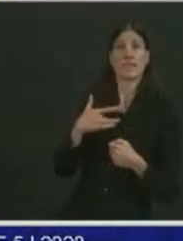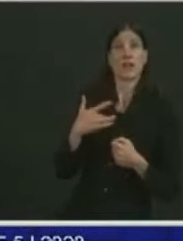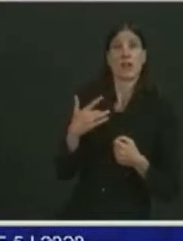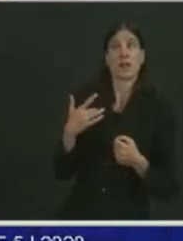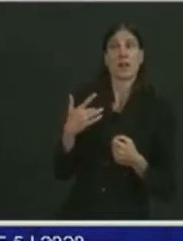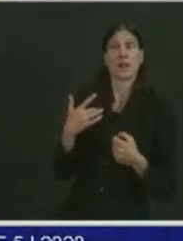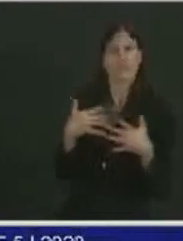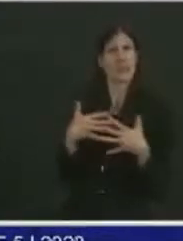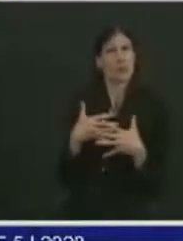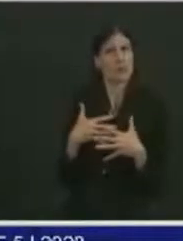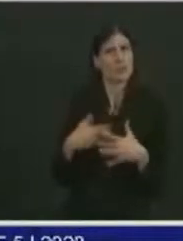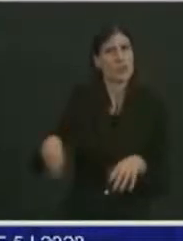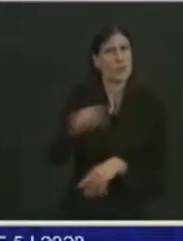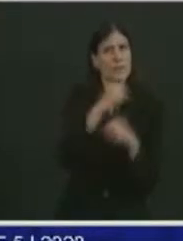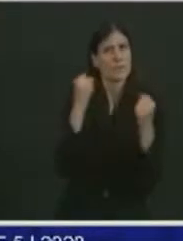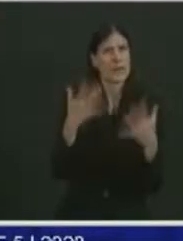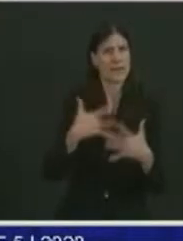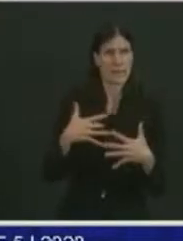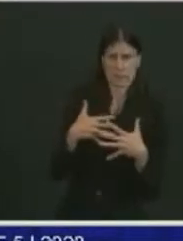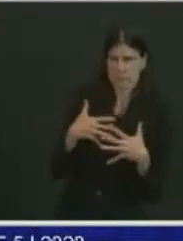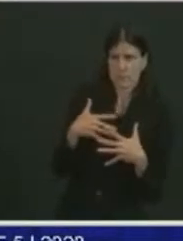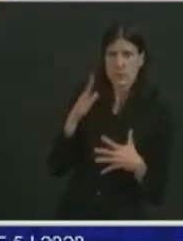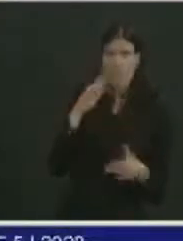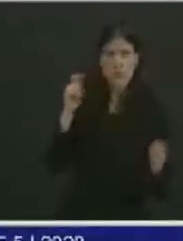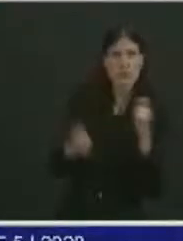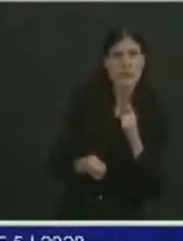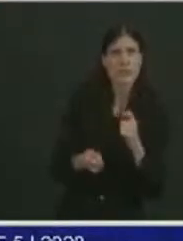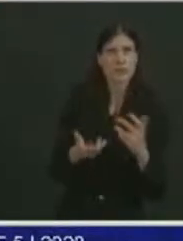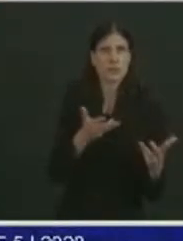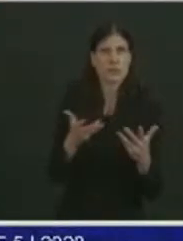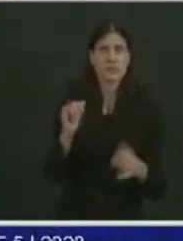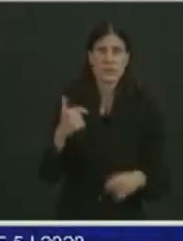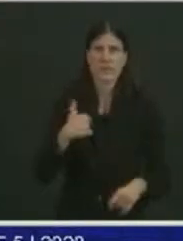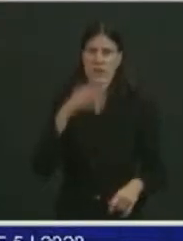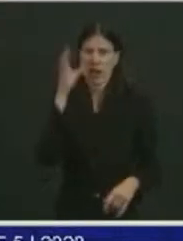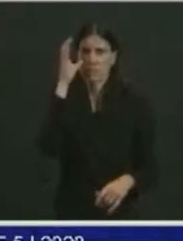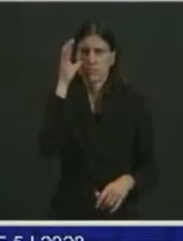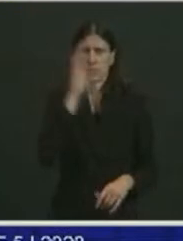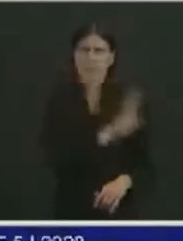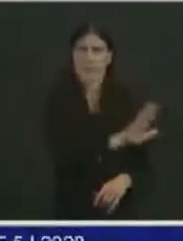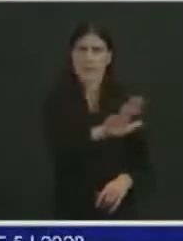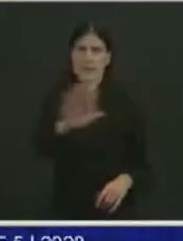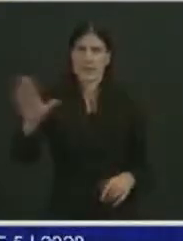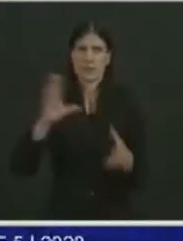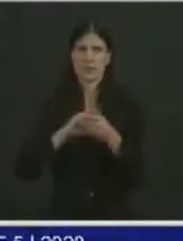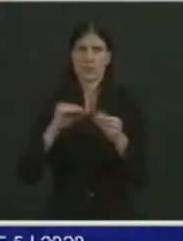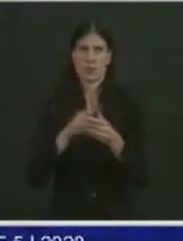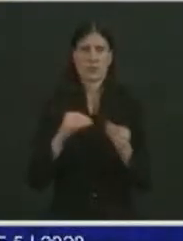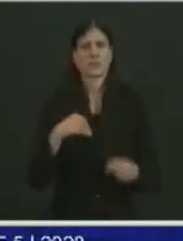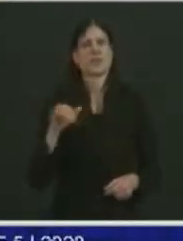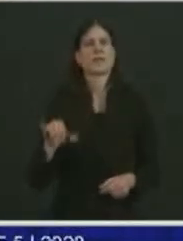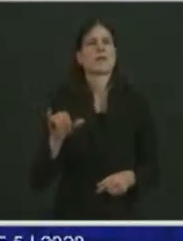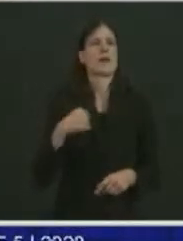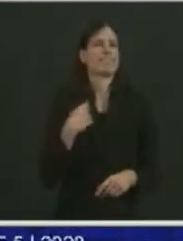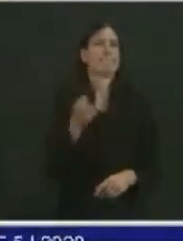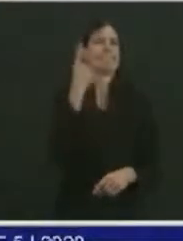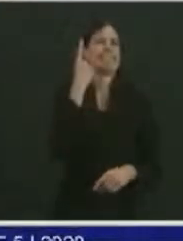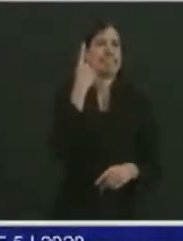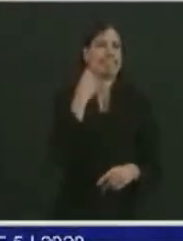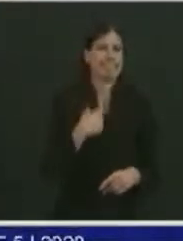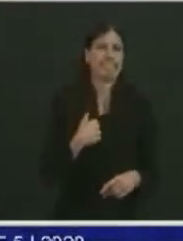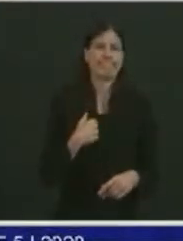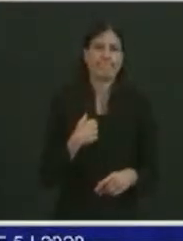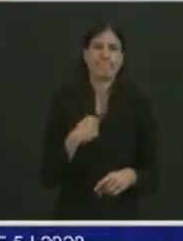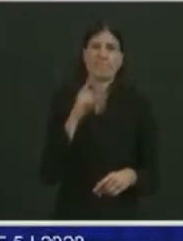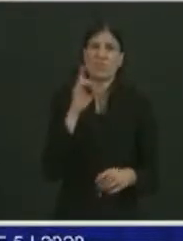It's just, the more you listen, the more you realize, like, man, we're doing a terrible job